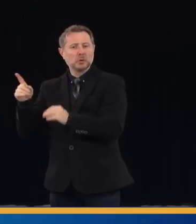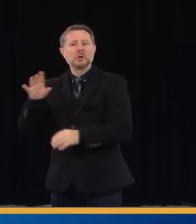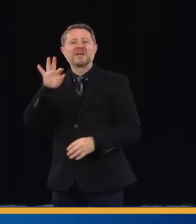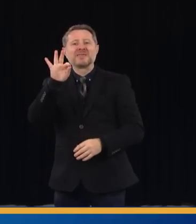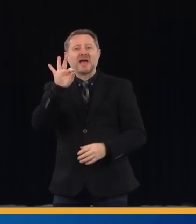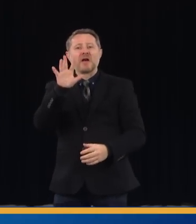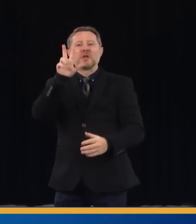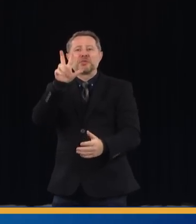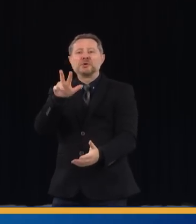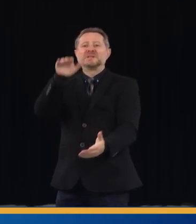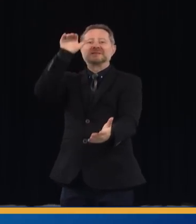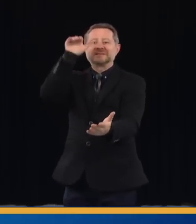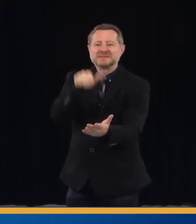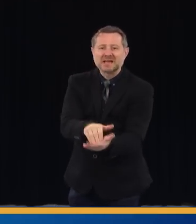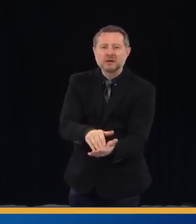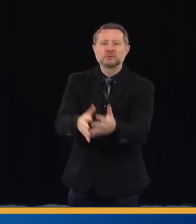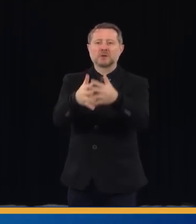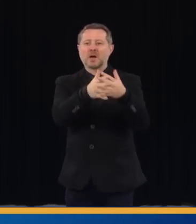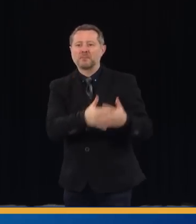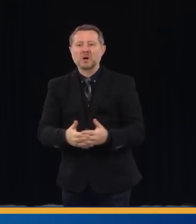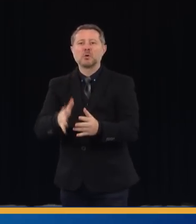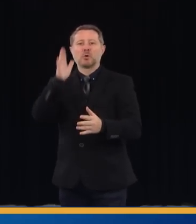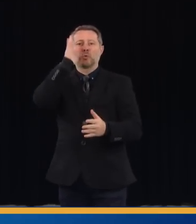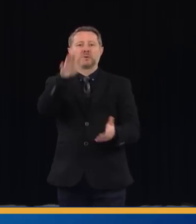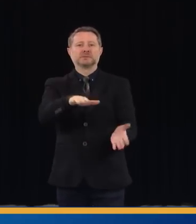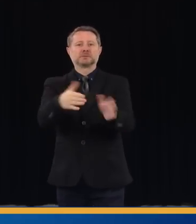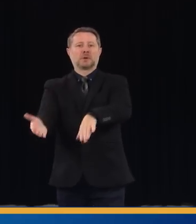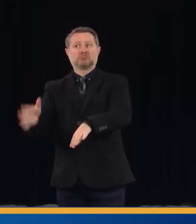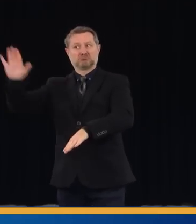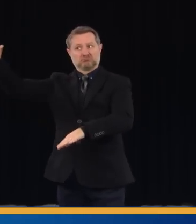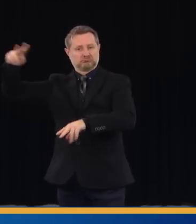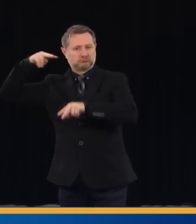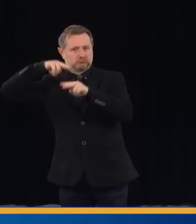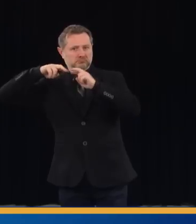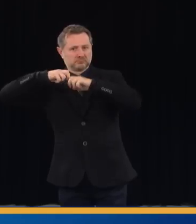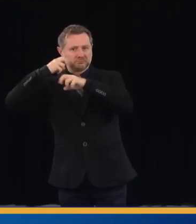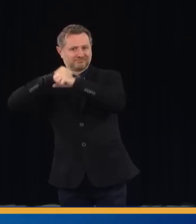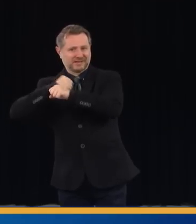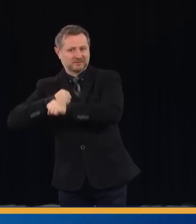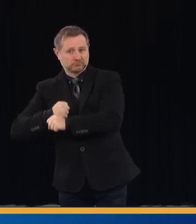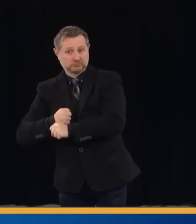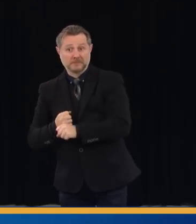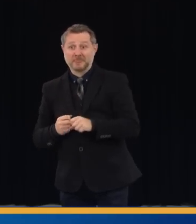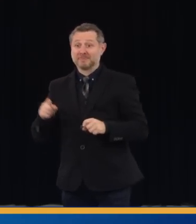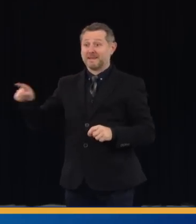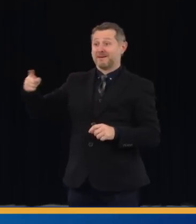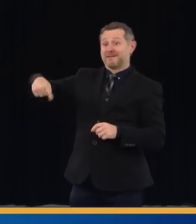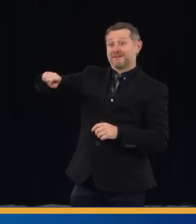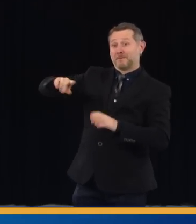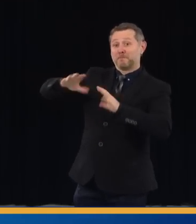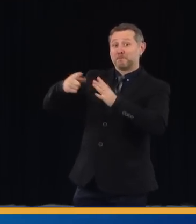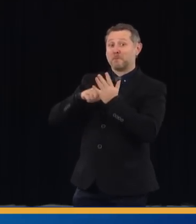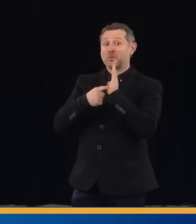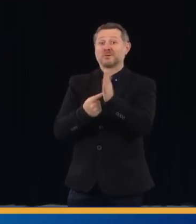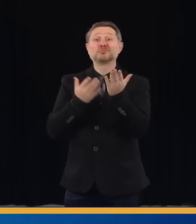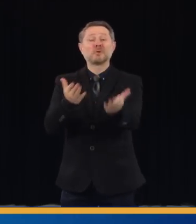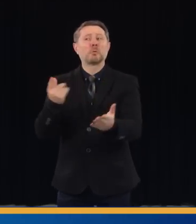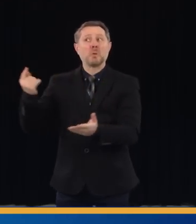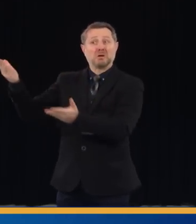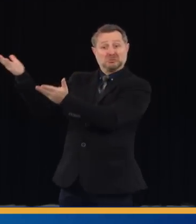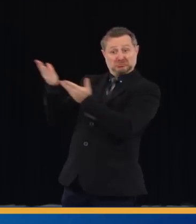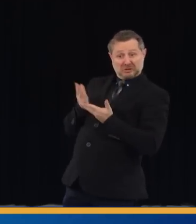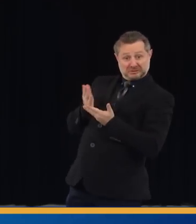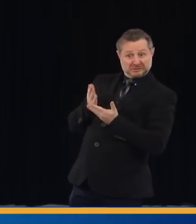over. That model suggests 16,000 New Yorkers will pass away by the